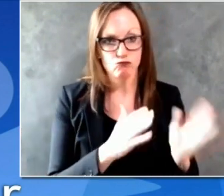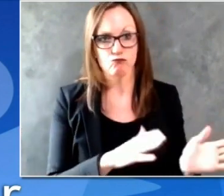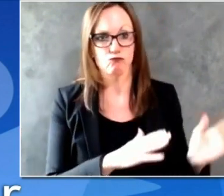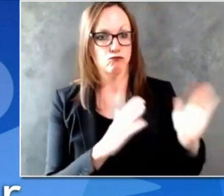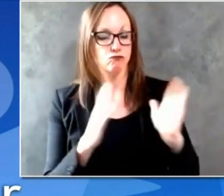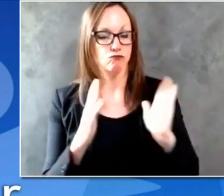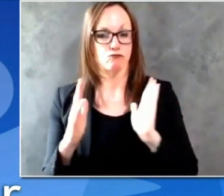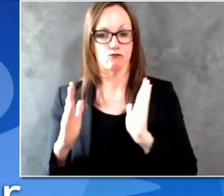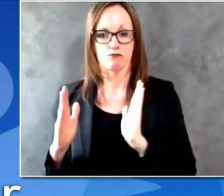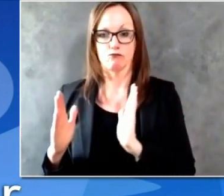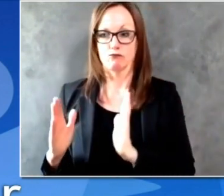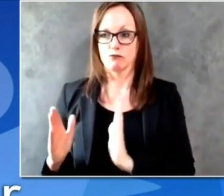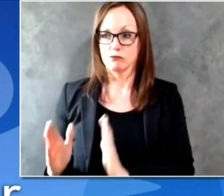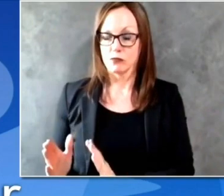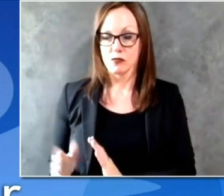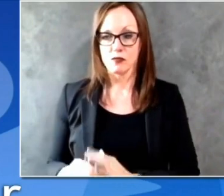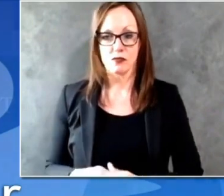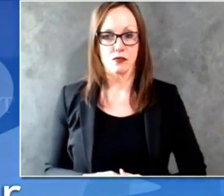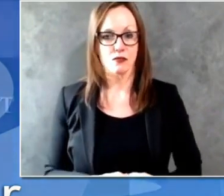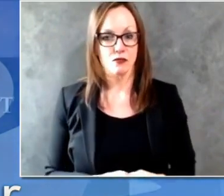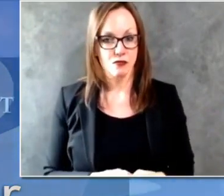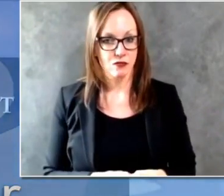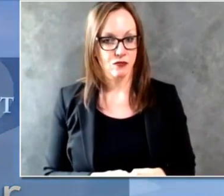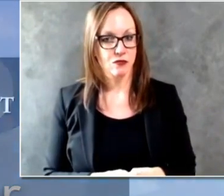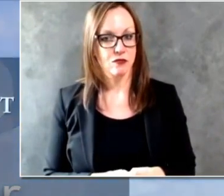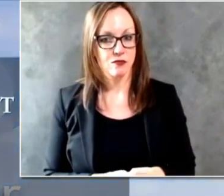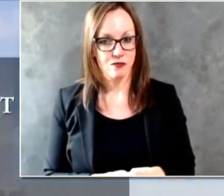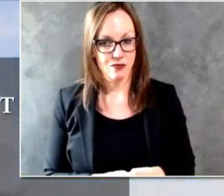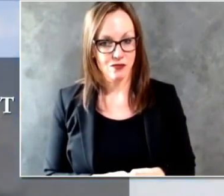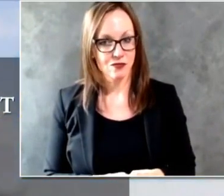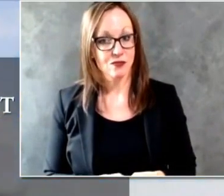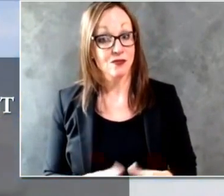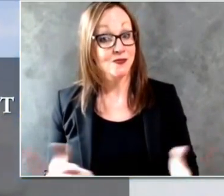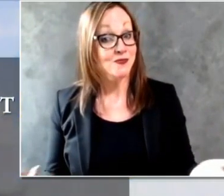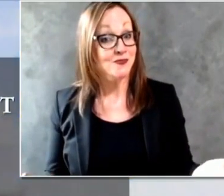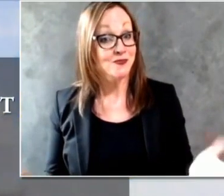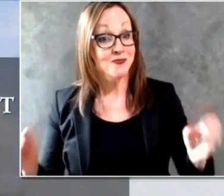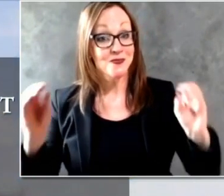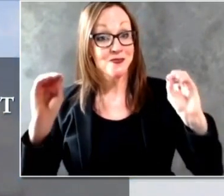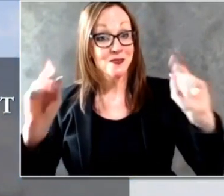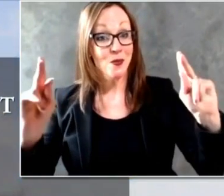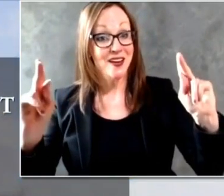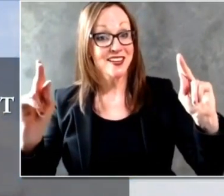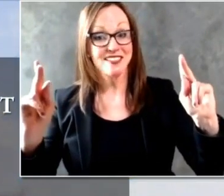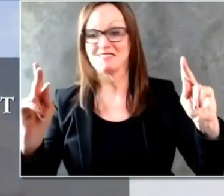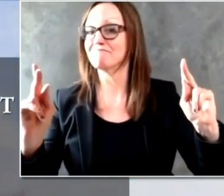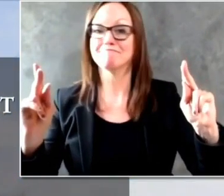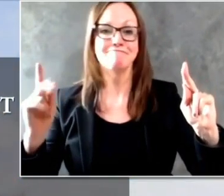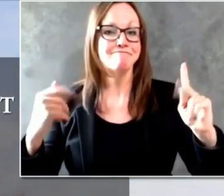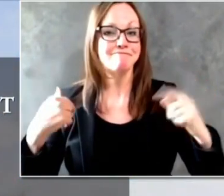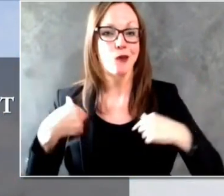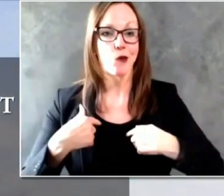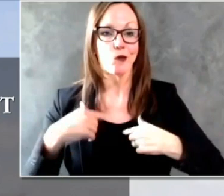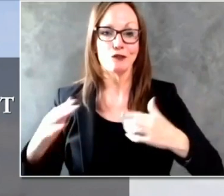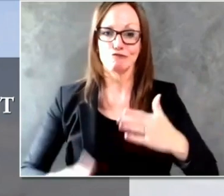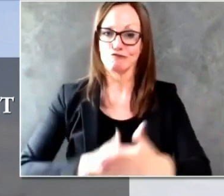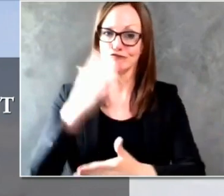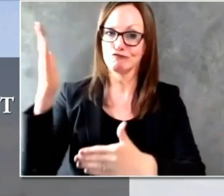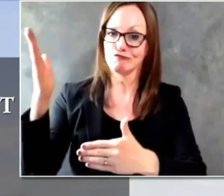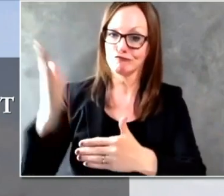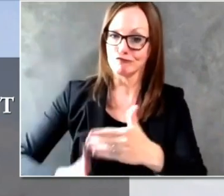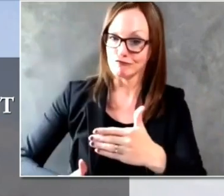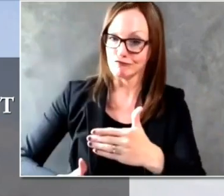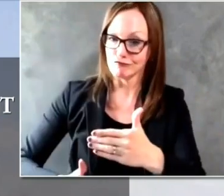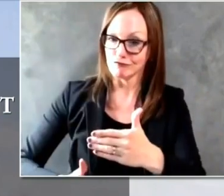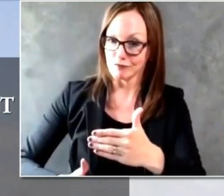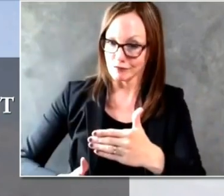Well, with that, that concludes today's briefing. Please continue to monitor the DHS COVID-19 web pages for data and guidance. Additional